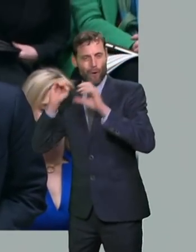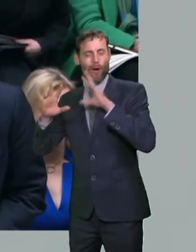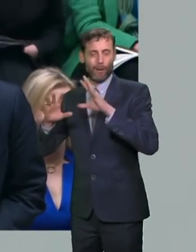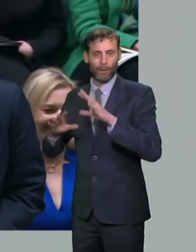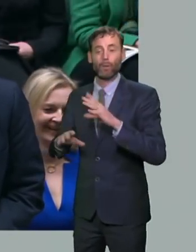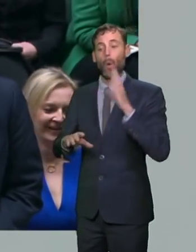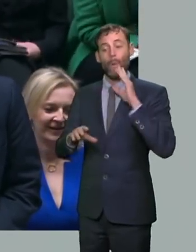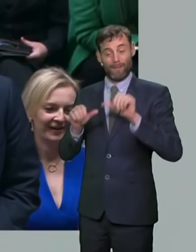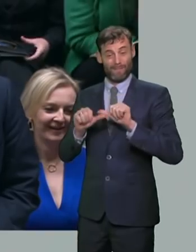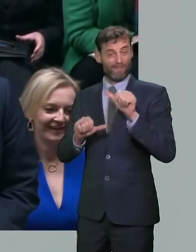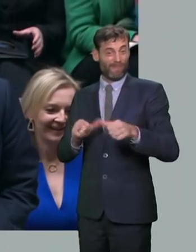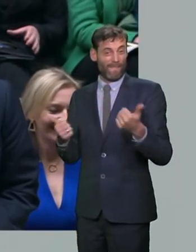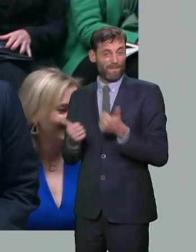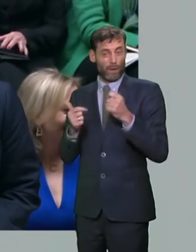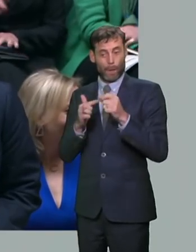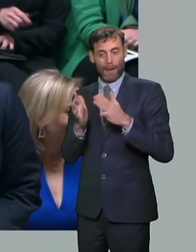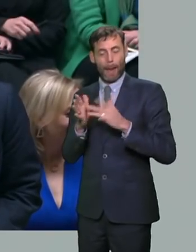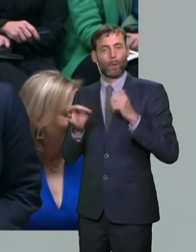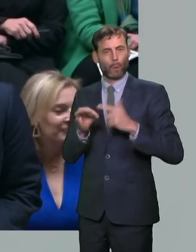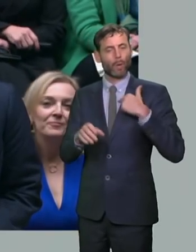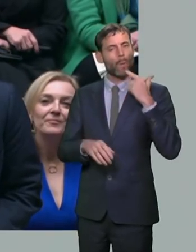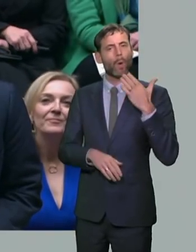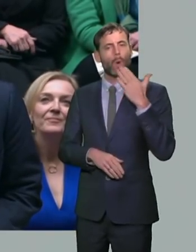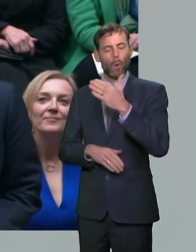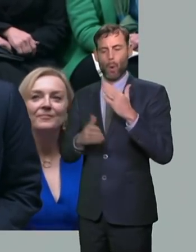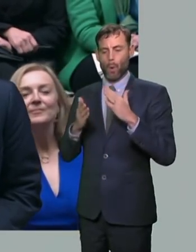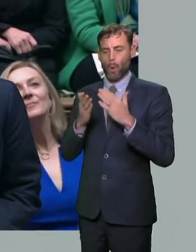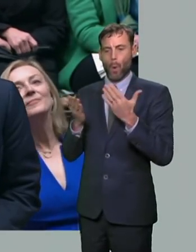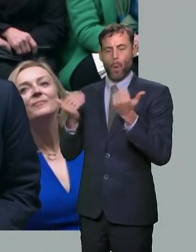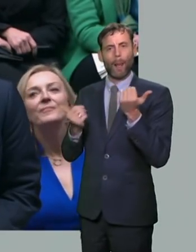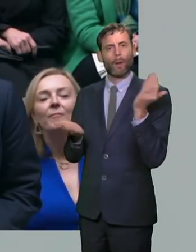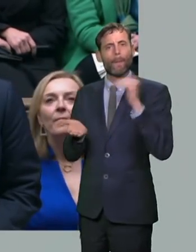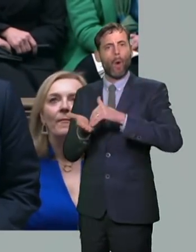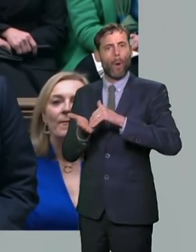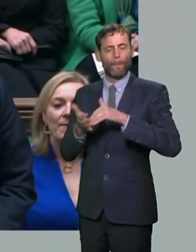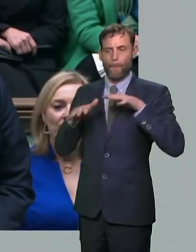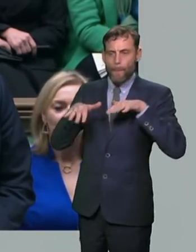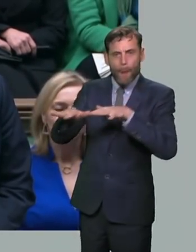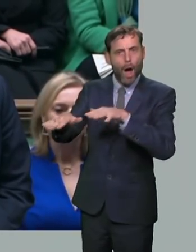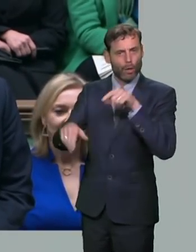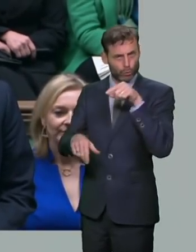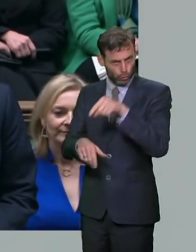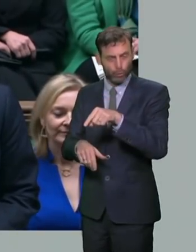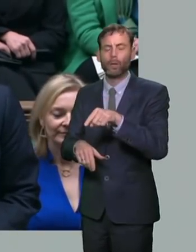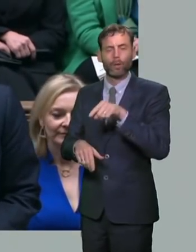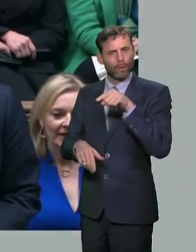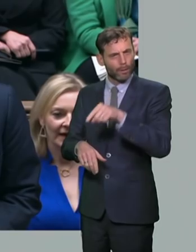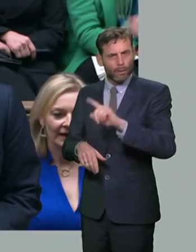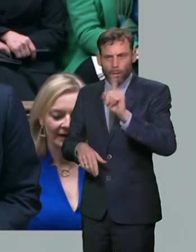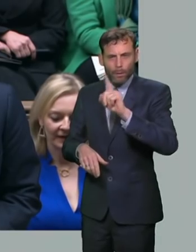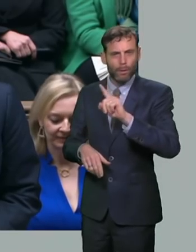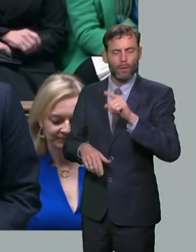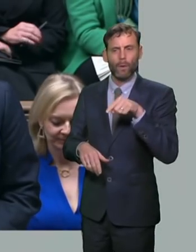PMQs, I will attend the Welcome Home march in to thank all those involved in pitting our evacuation